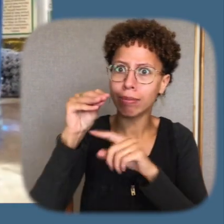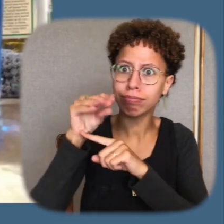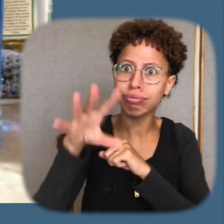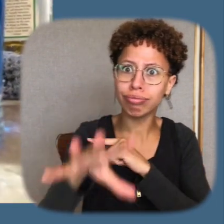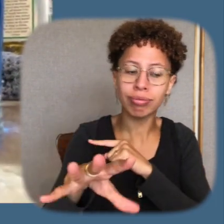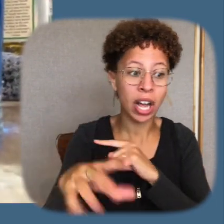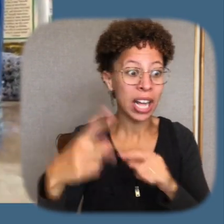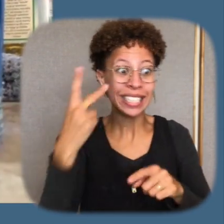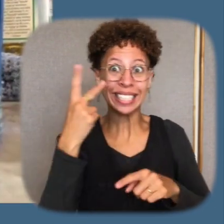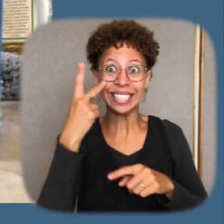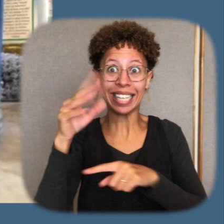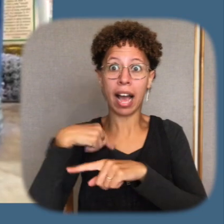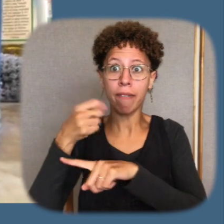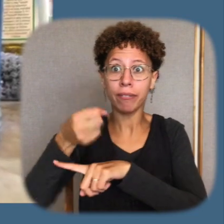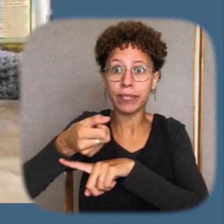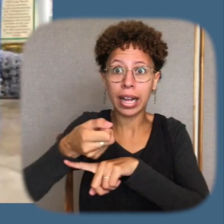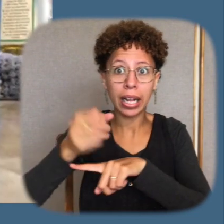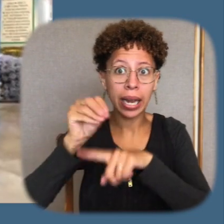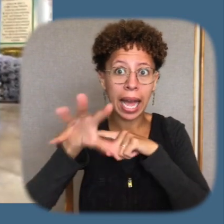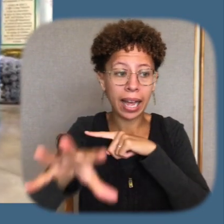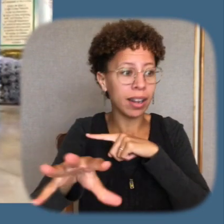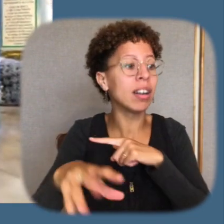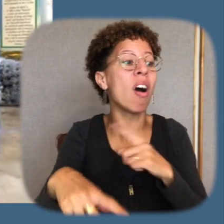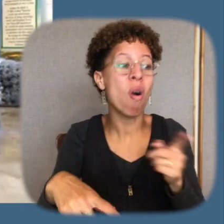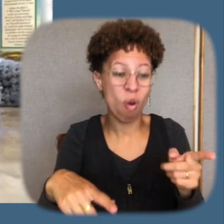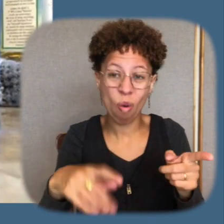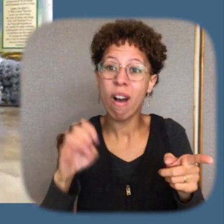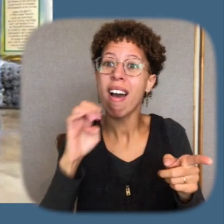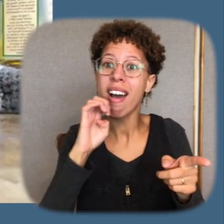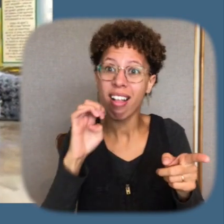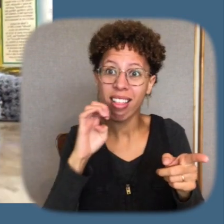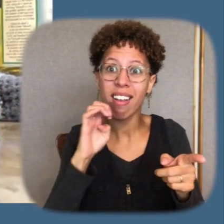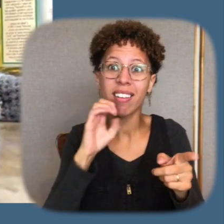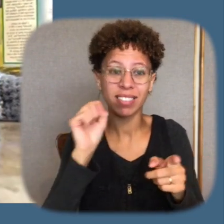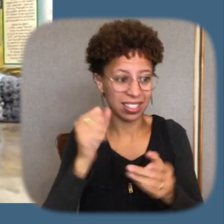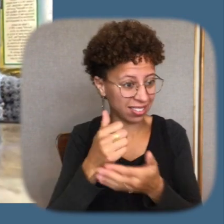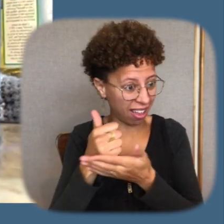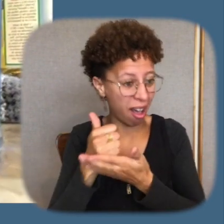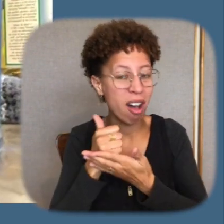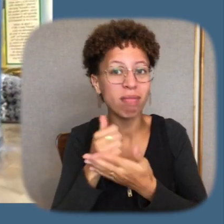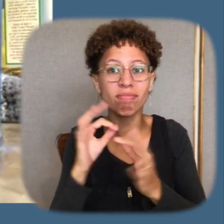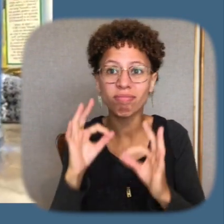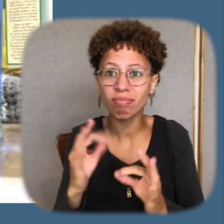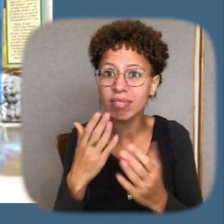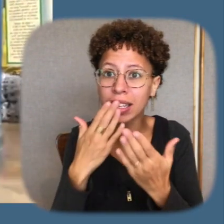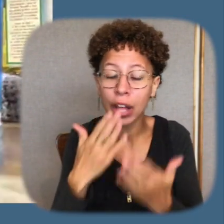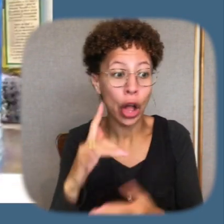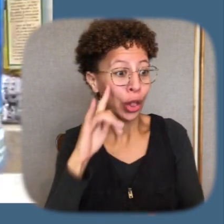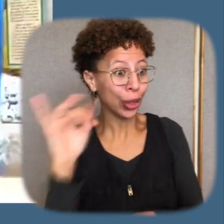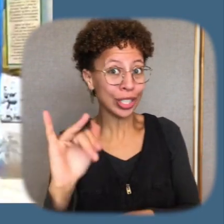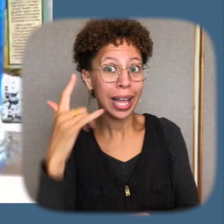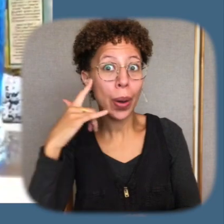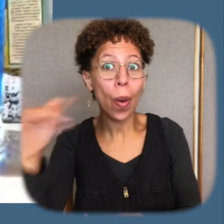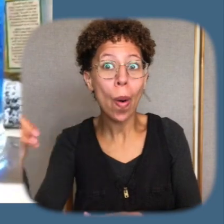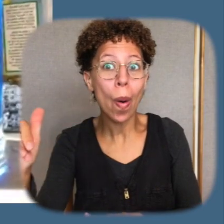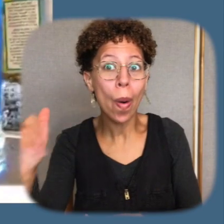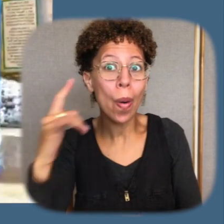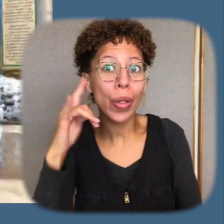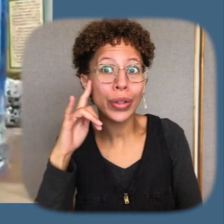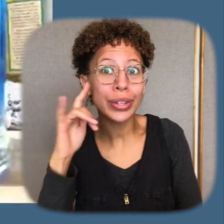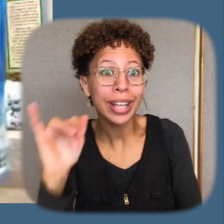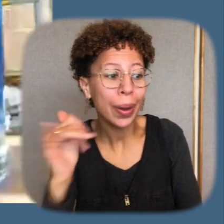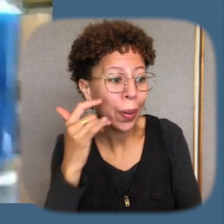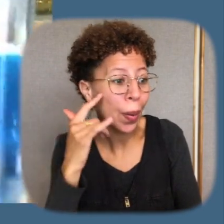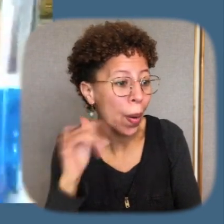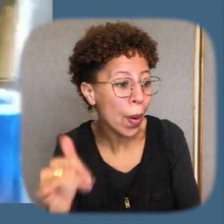helpful. Look at this, look like gold. Ella came over with a flashlight and it's working. Look at this, look like gold. Yeah, it does look like gold. This one look like... Oh,